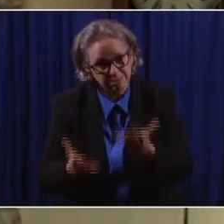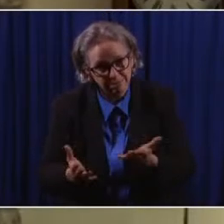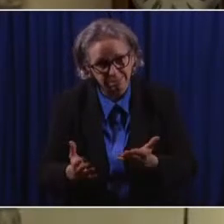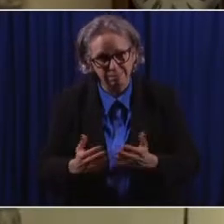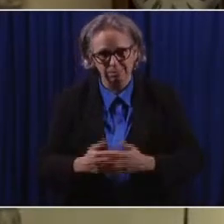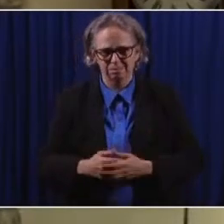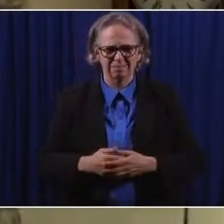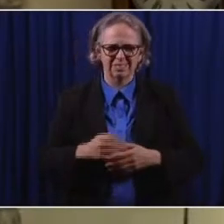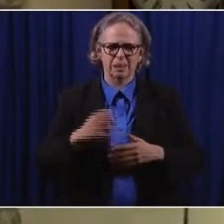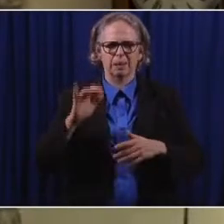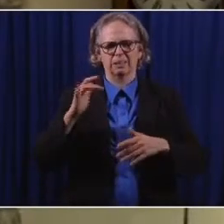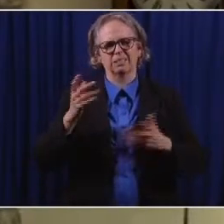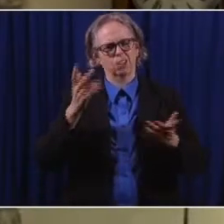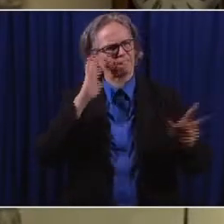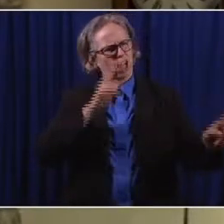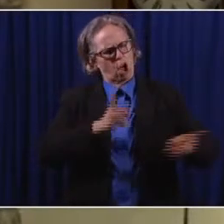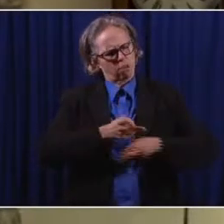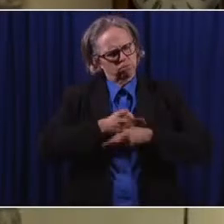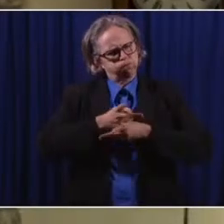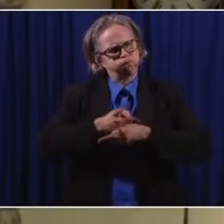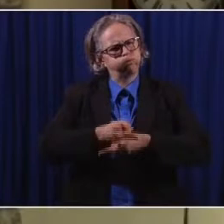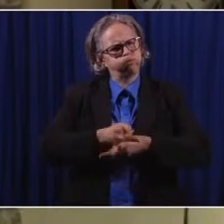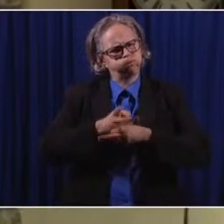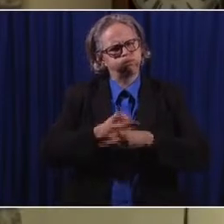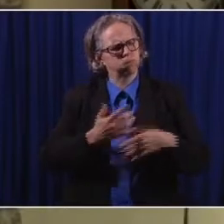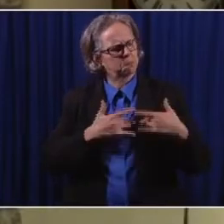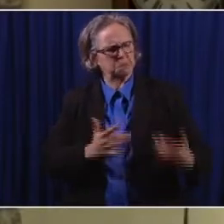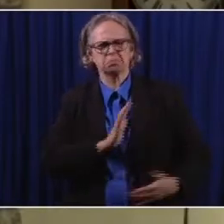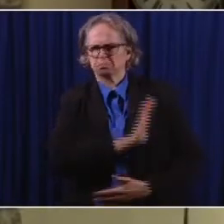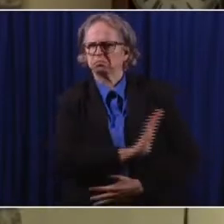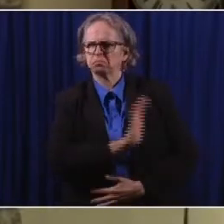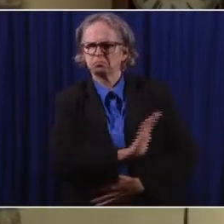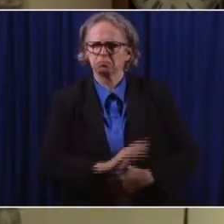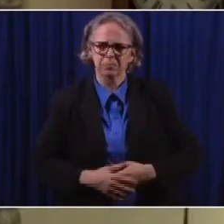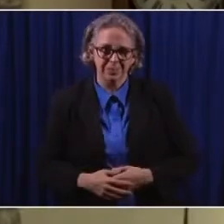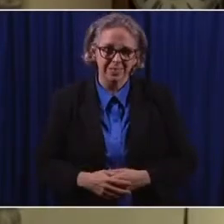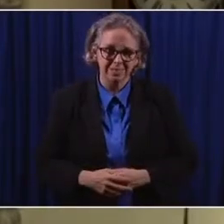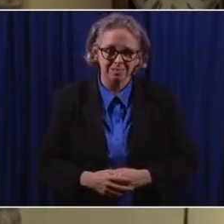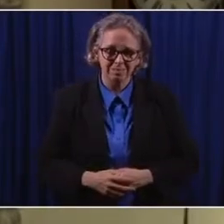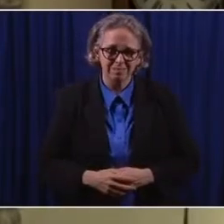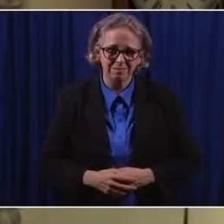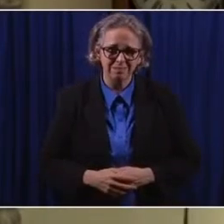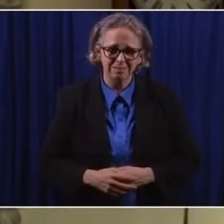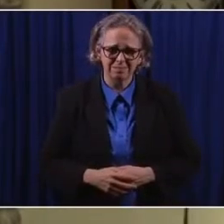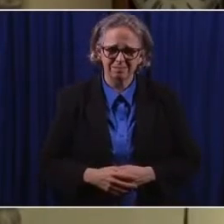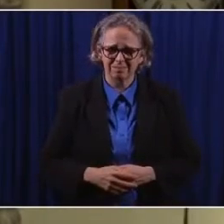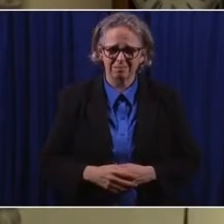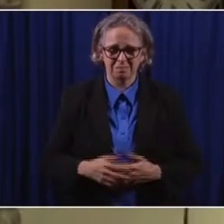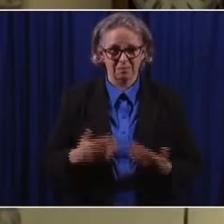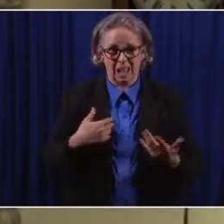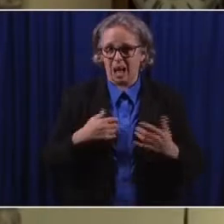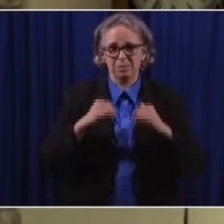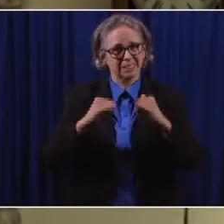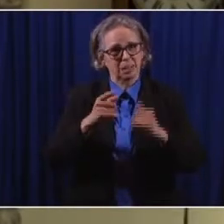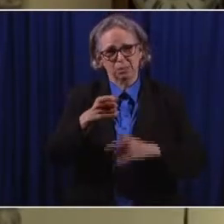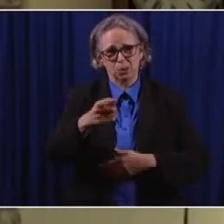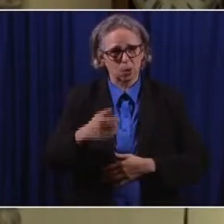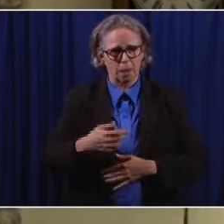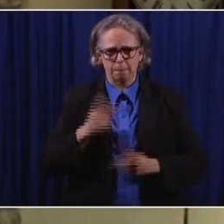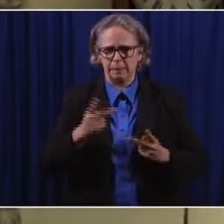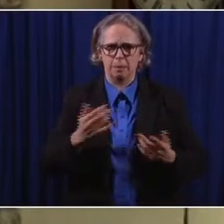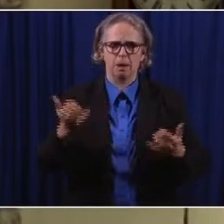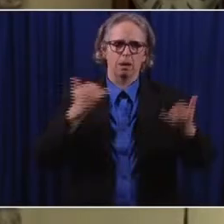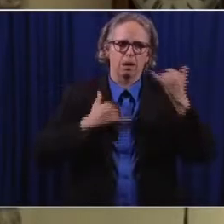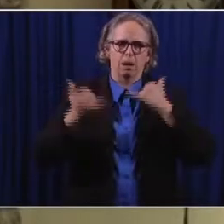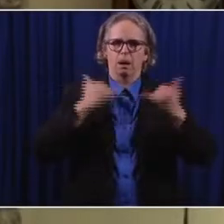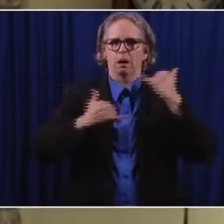know should take place and expect to take place. But I continue also to get calls. I continue also to get texts and emails from